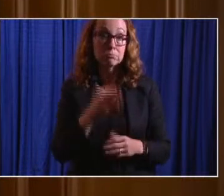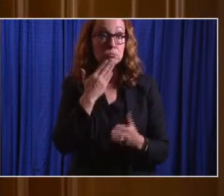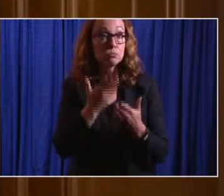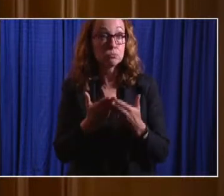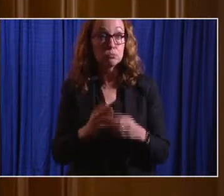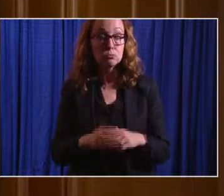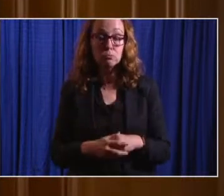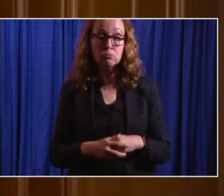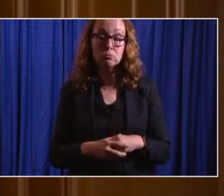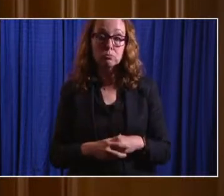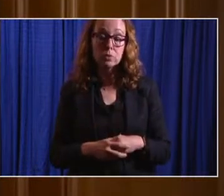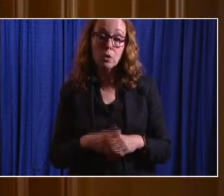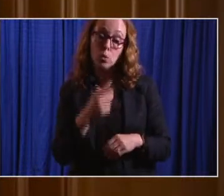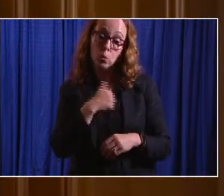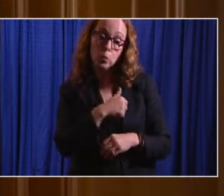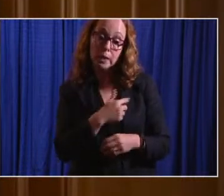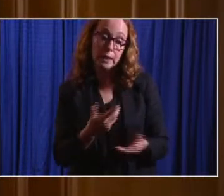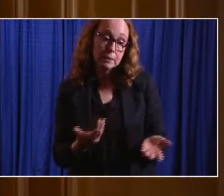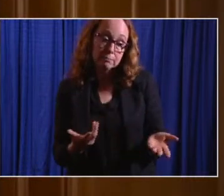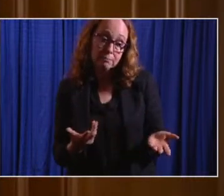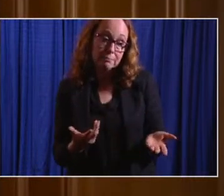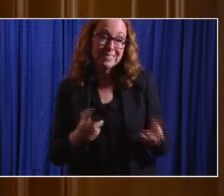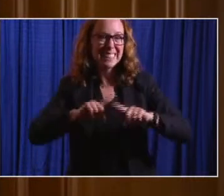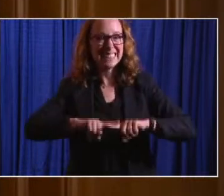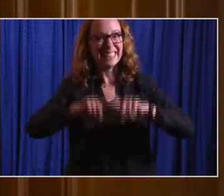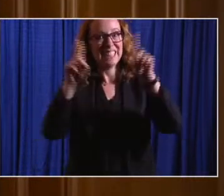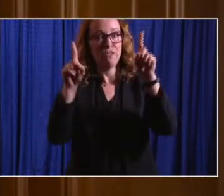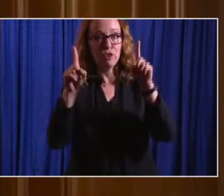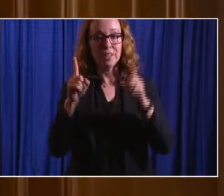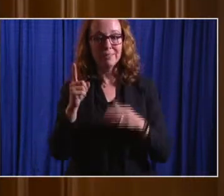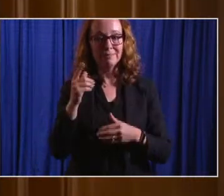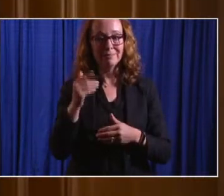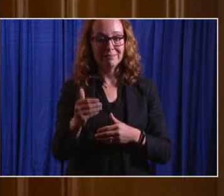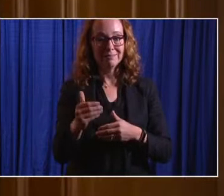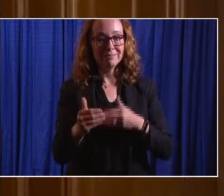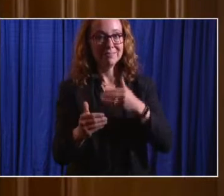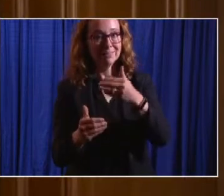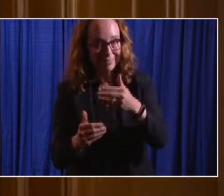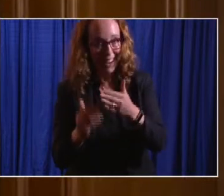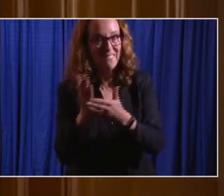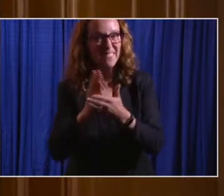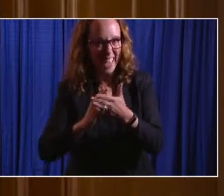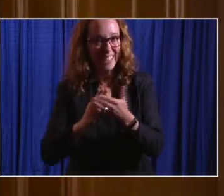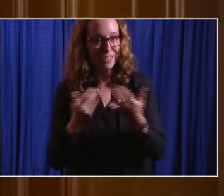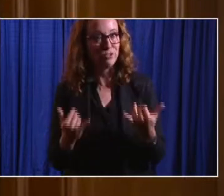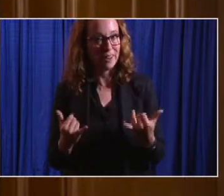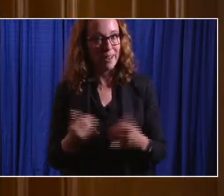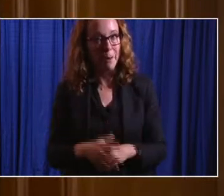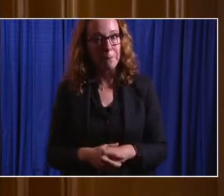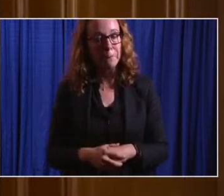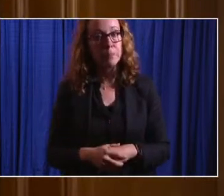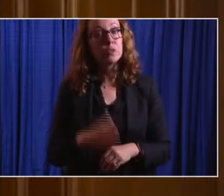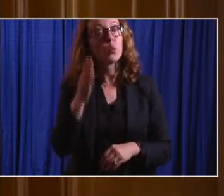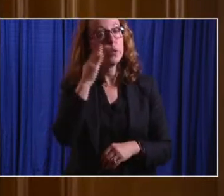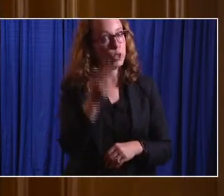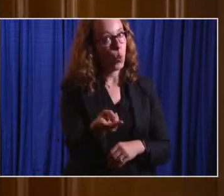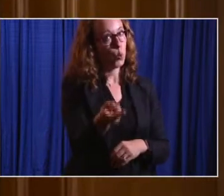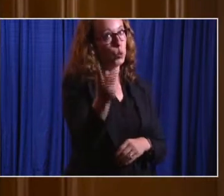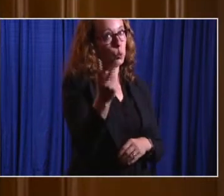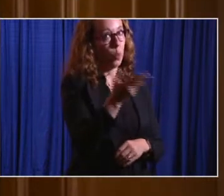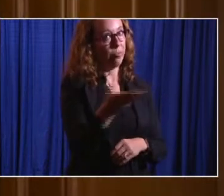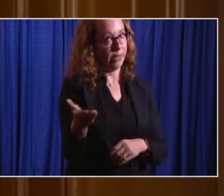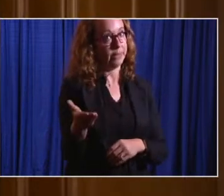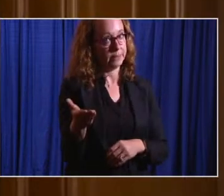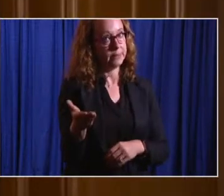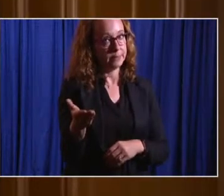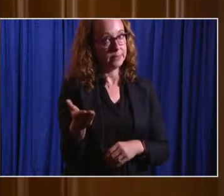it's we're in a different phase in this, and we know more than we knew before. We know two things really